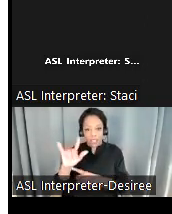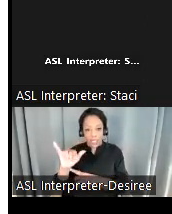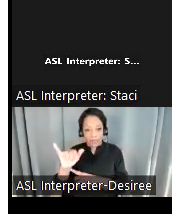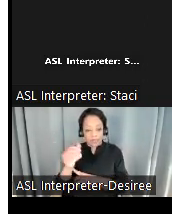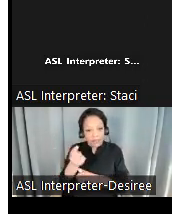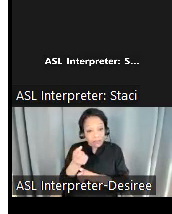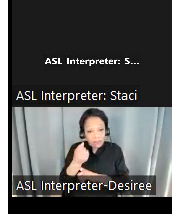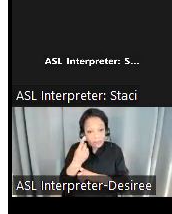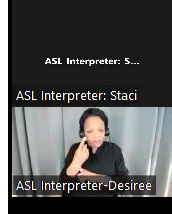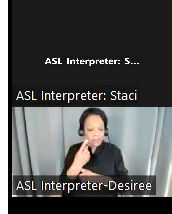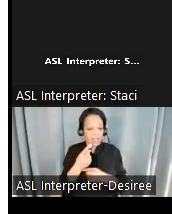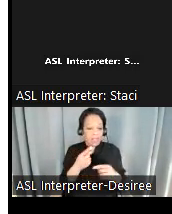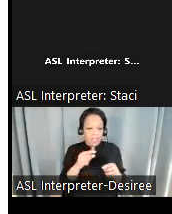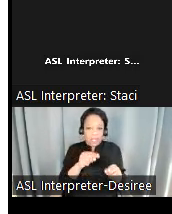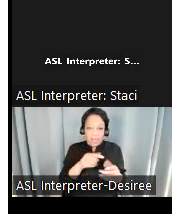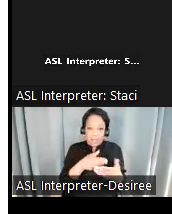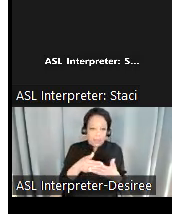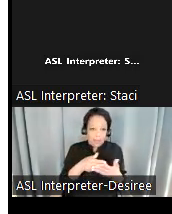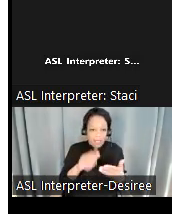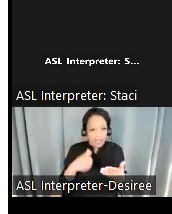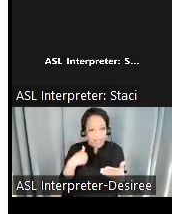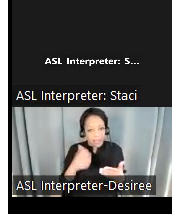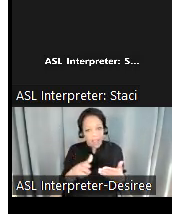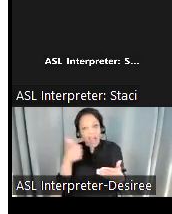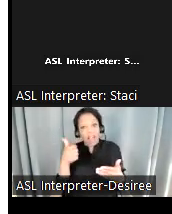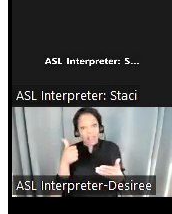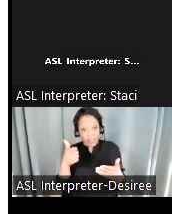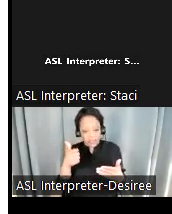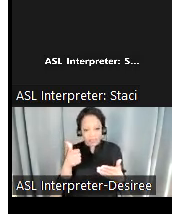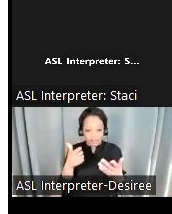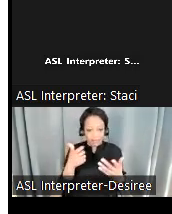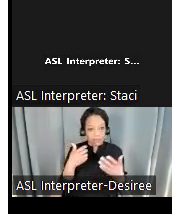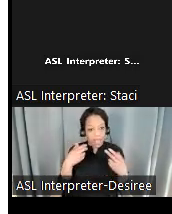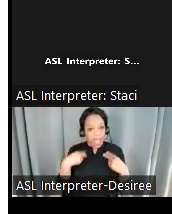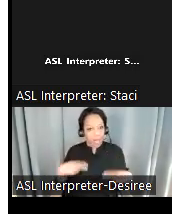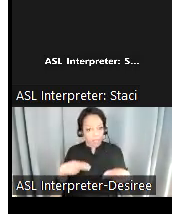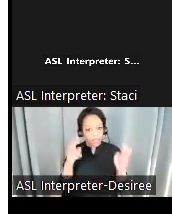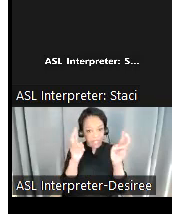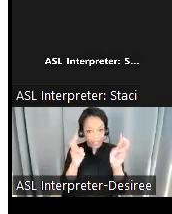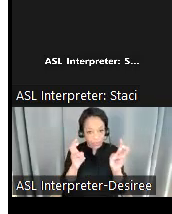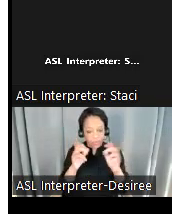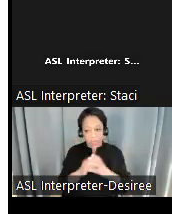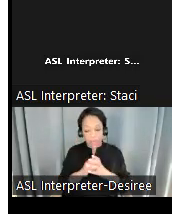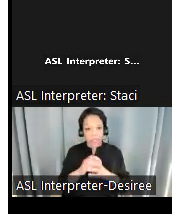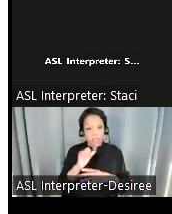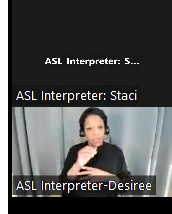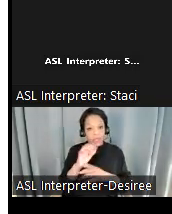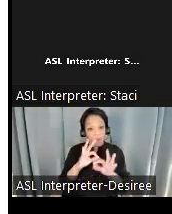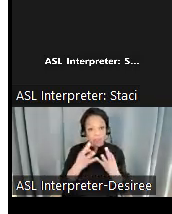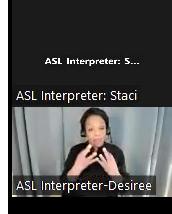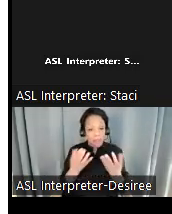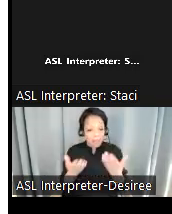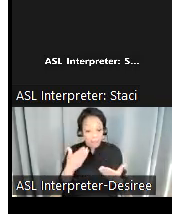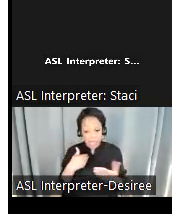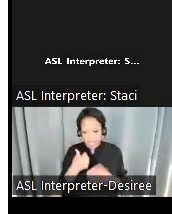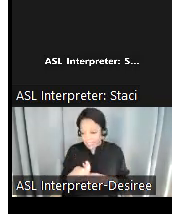and that can complicate our scheduling, right? And so a family that's got multiple medical appointments, we just said, hey, that hearing loss,